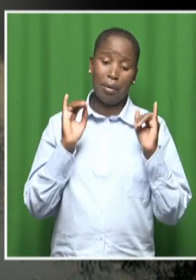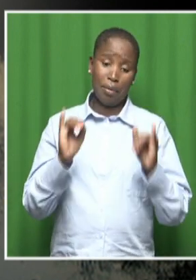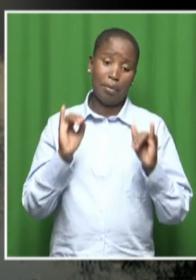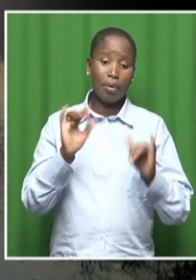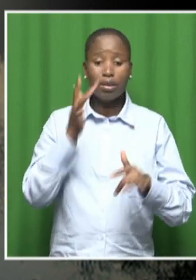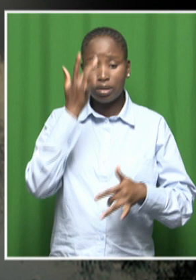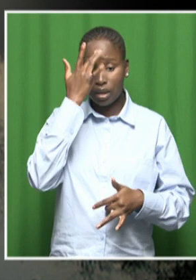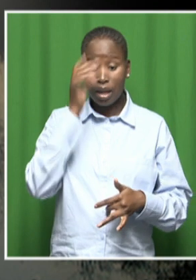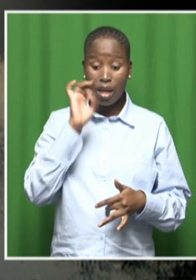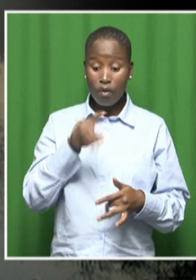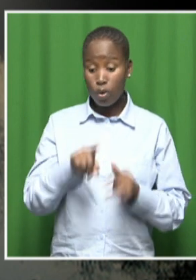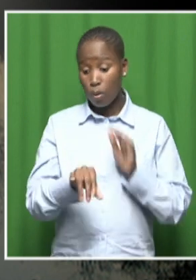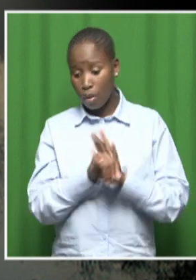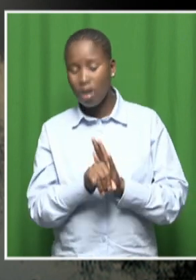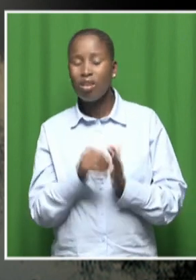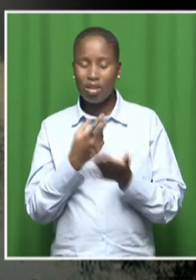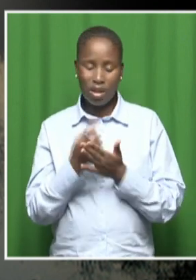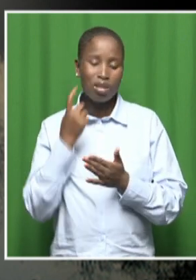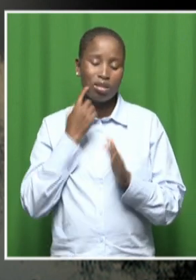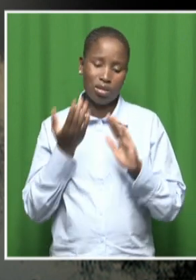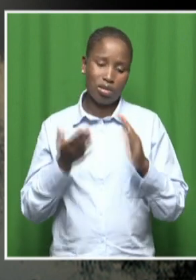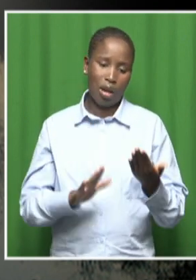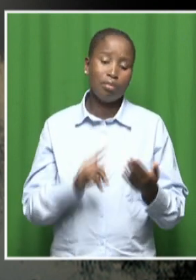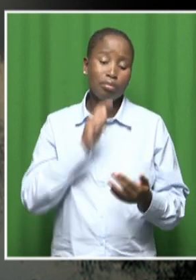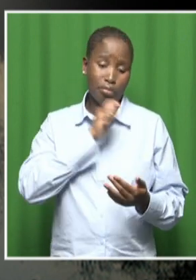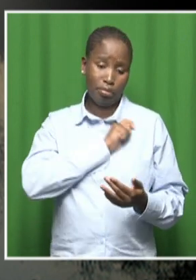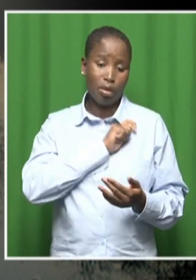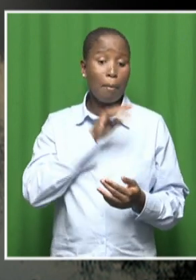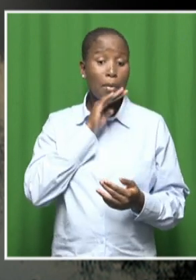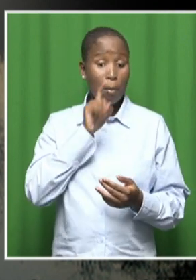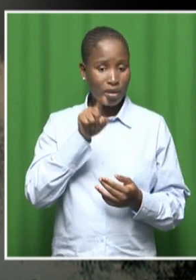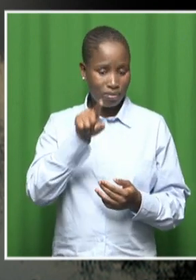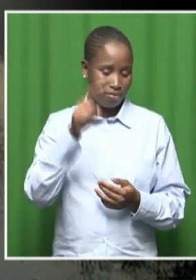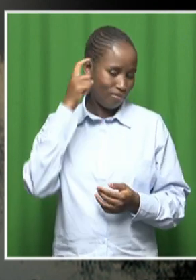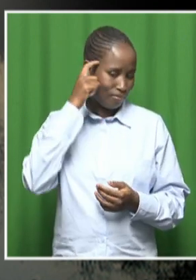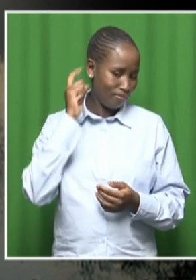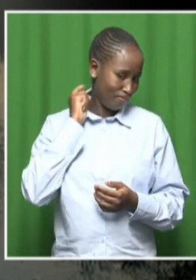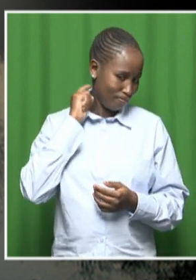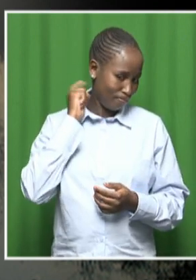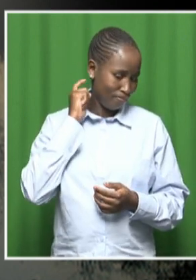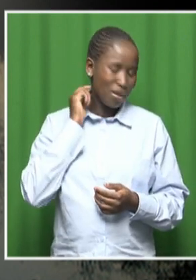do pick up, you can die from this. So that's something you need to keep in the back of your mind. So